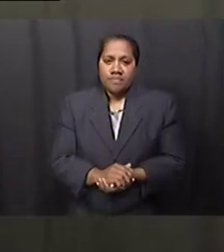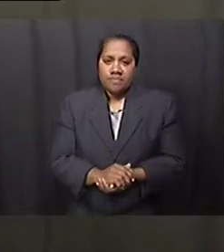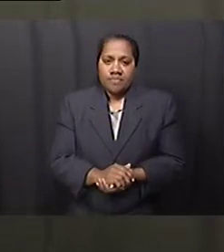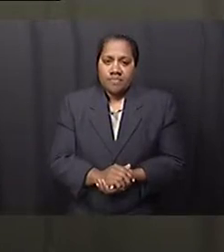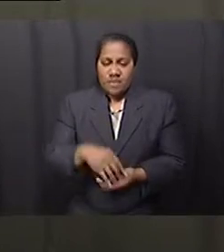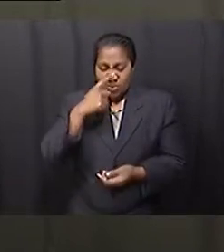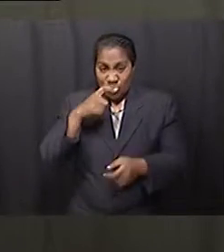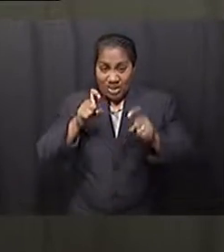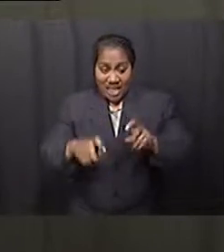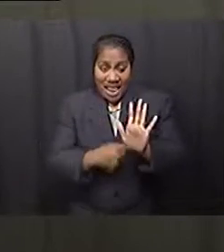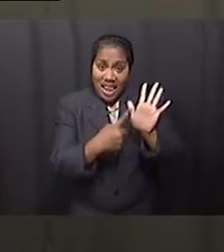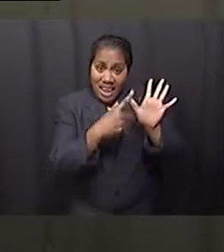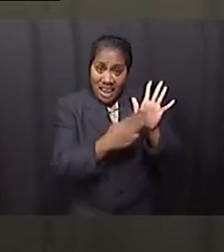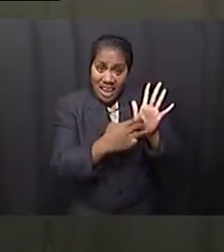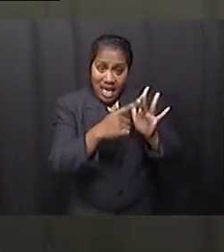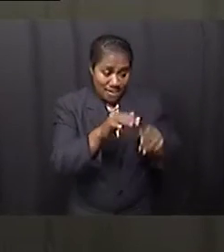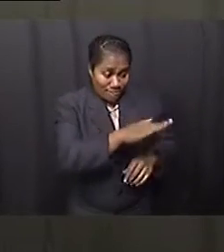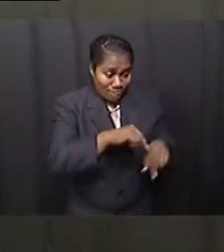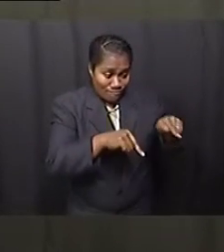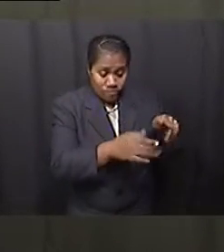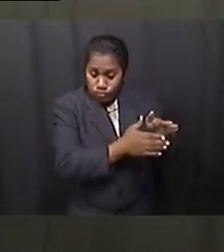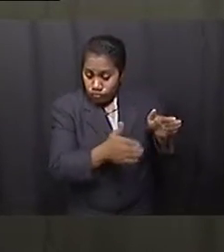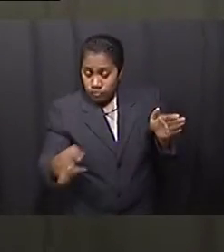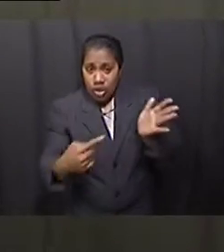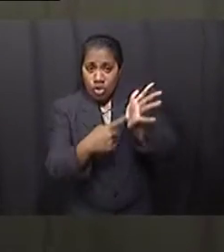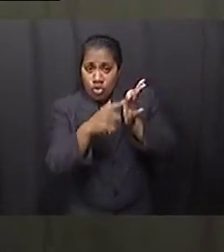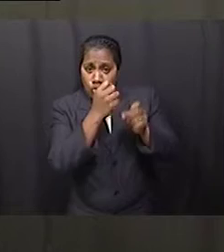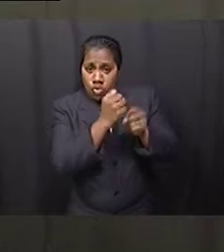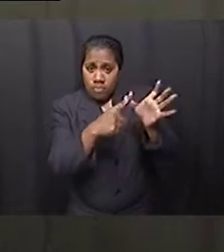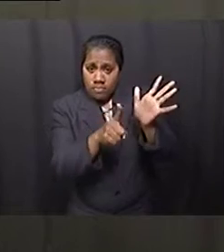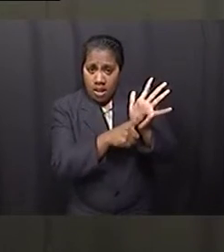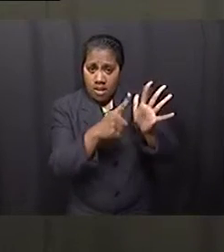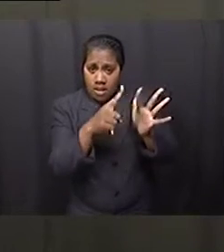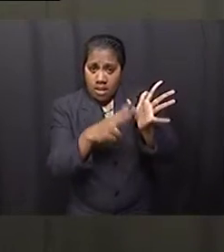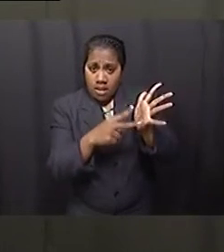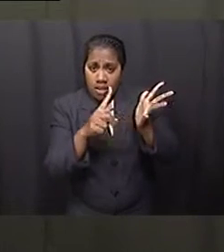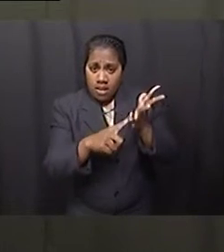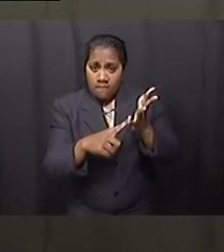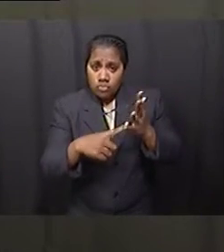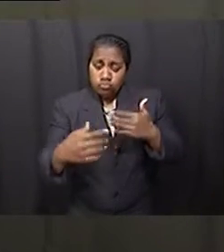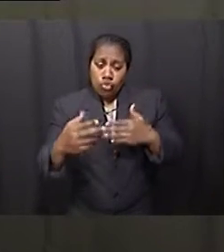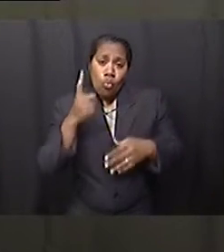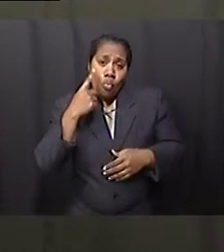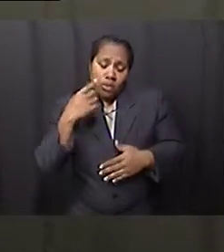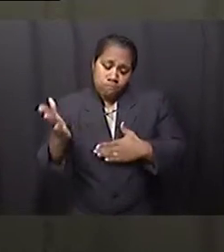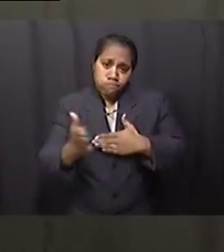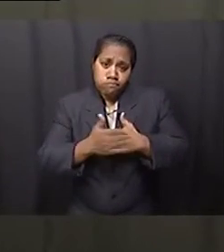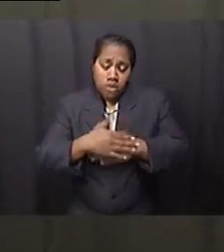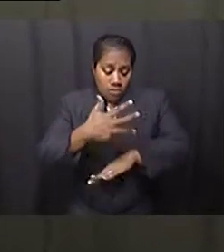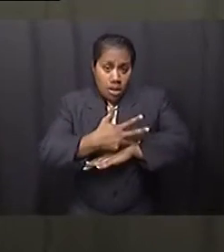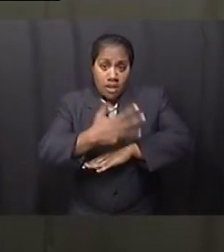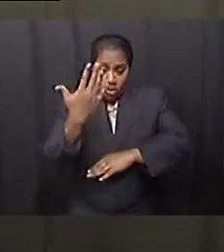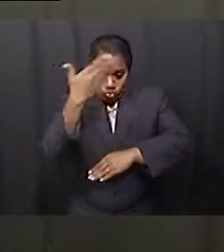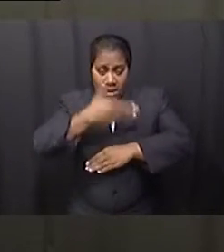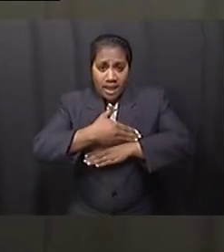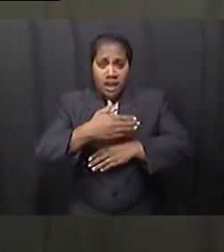aim. Residents living in the Lami areas right up to Tongalebu will be facing water shutdown from 9 o'clock tonight